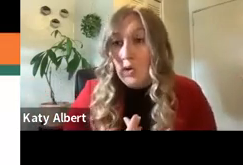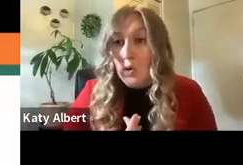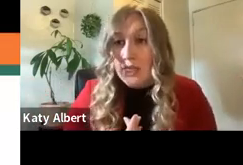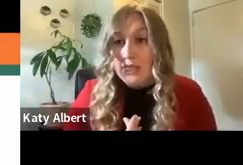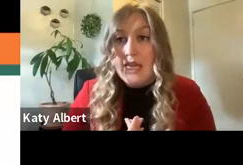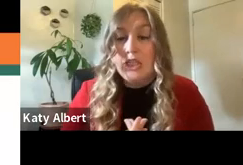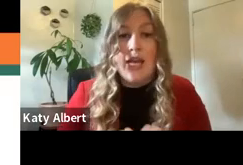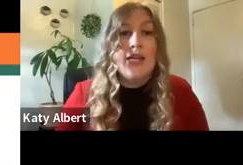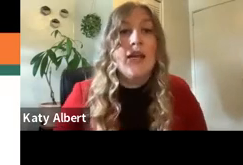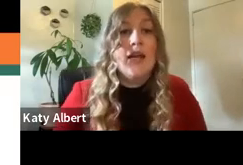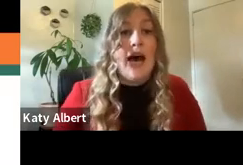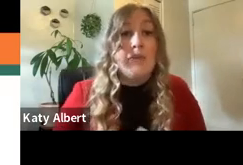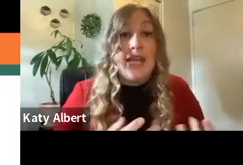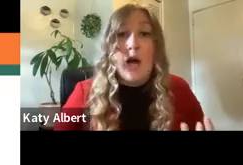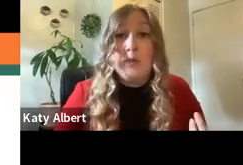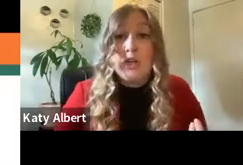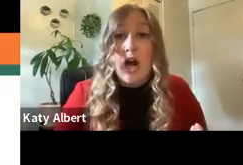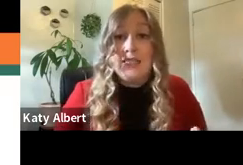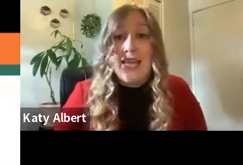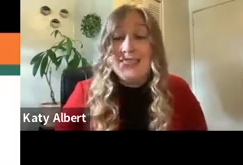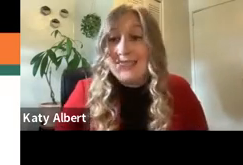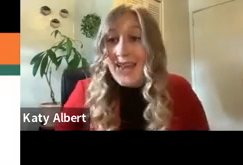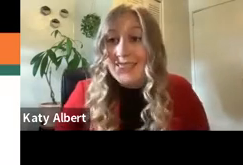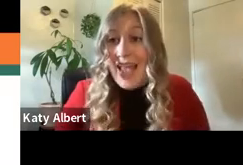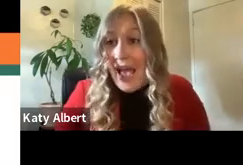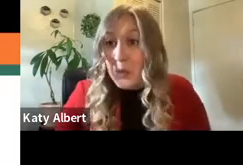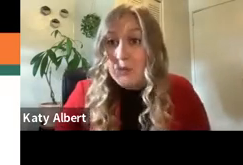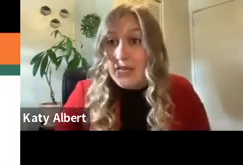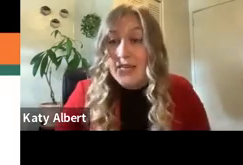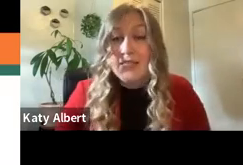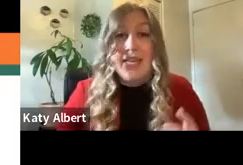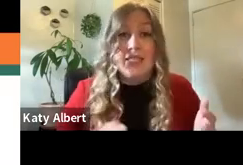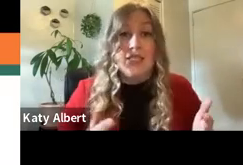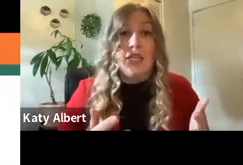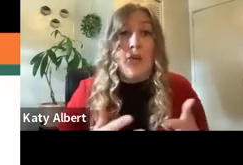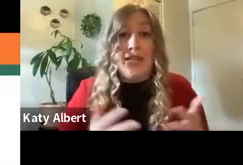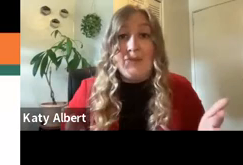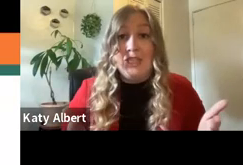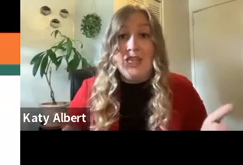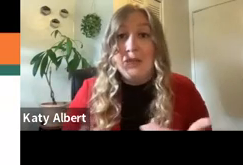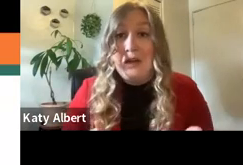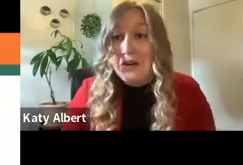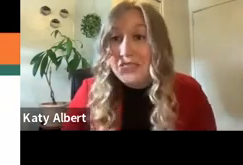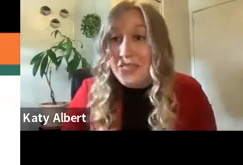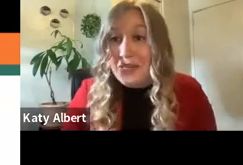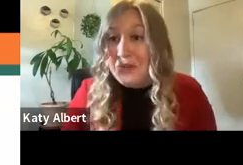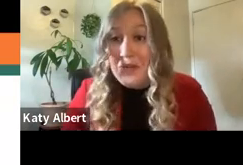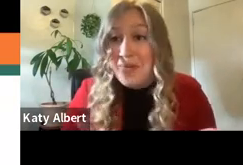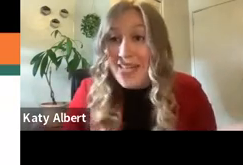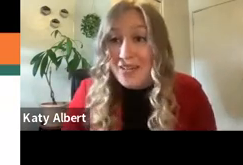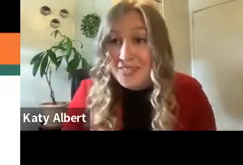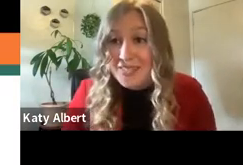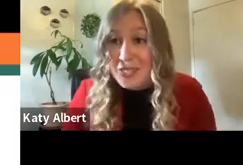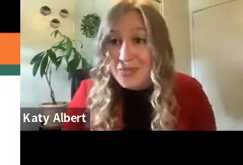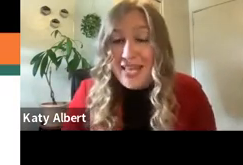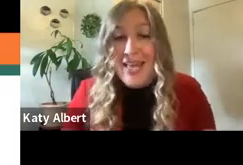you and your organization. They help your content stand out because it's an image that belongs to you.